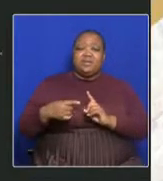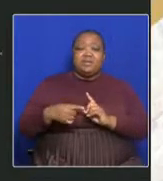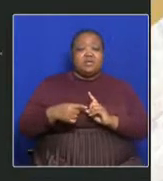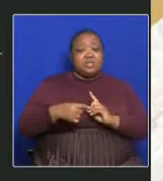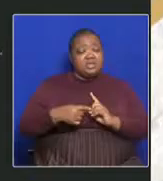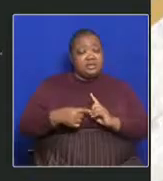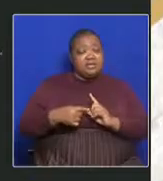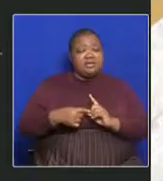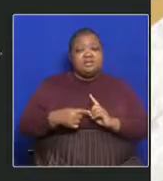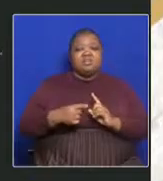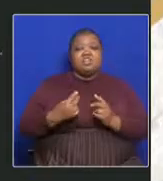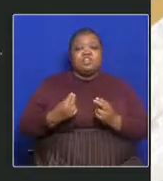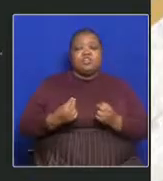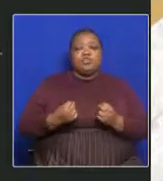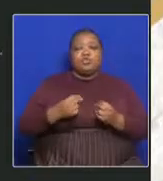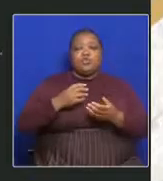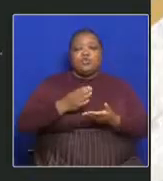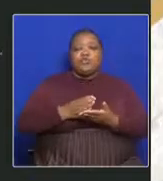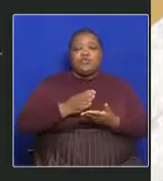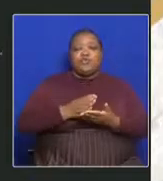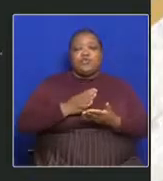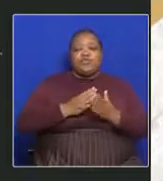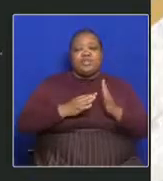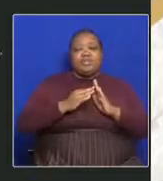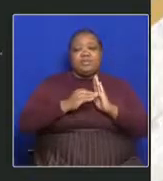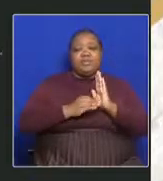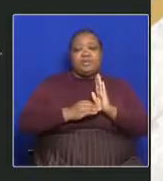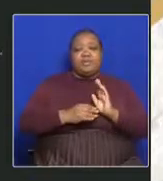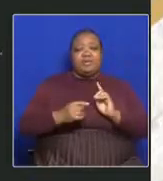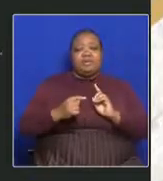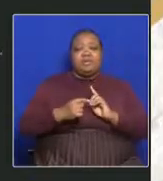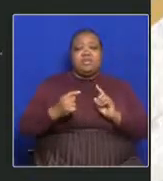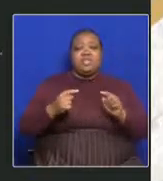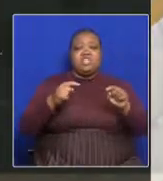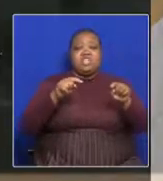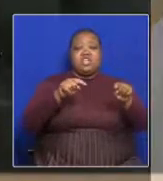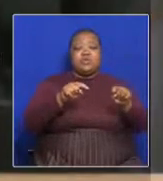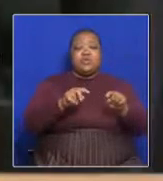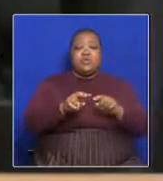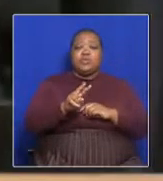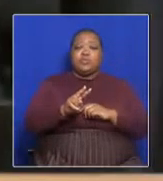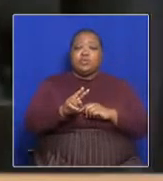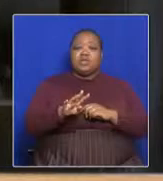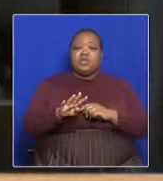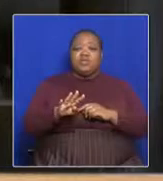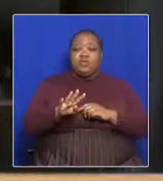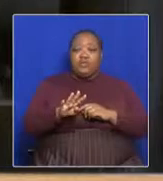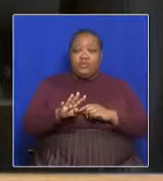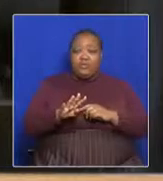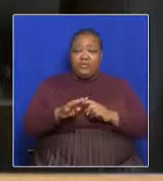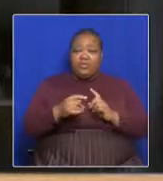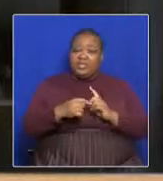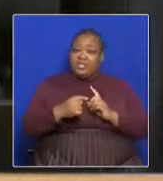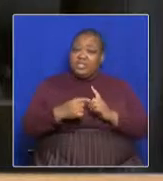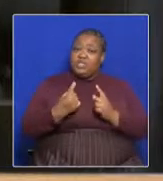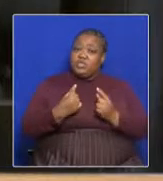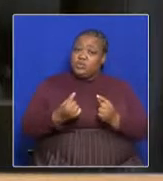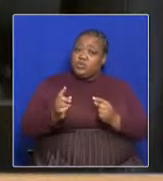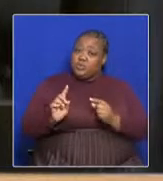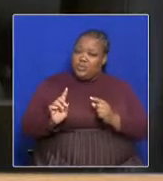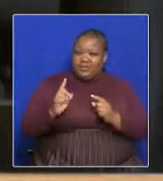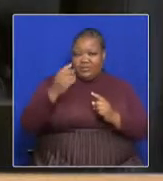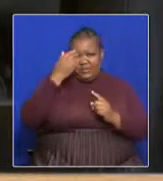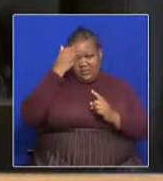facts. New fact is he went there on the 24th. We don't know what he did, right? He says, I went there on